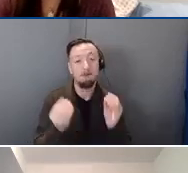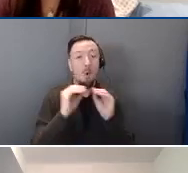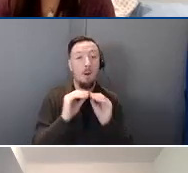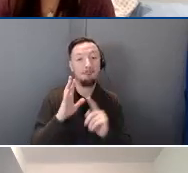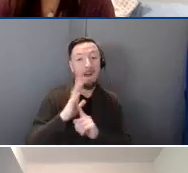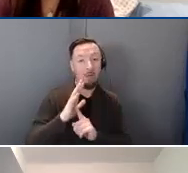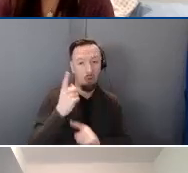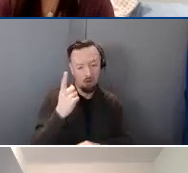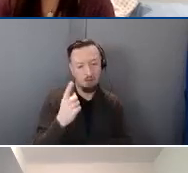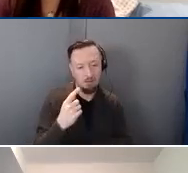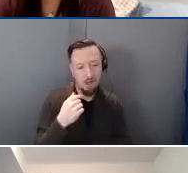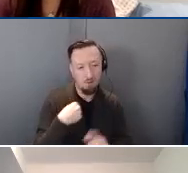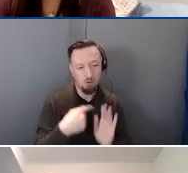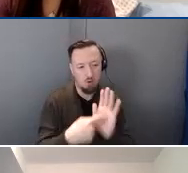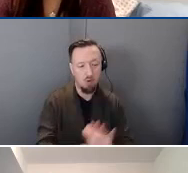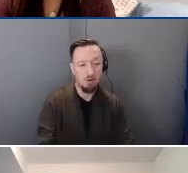well.